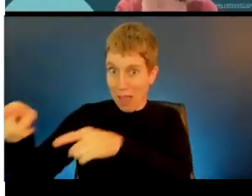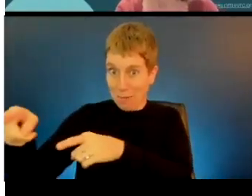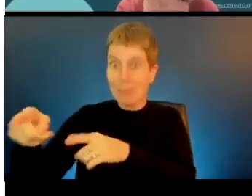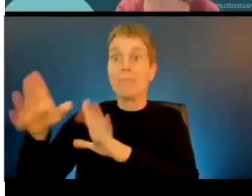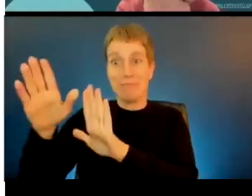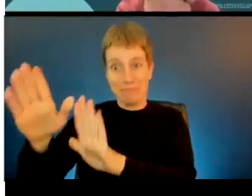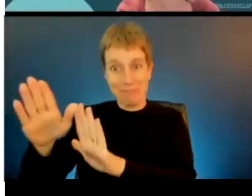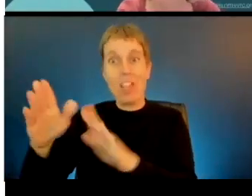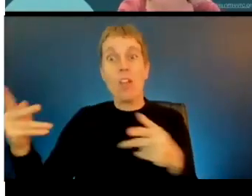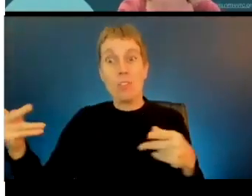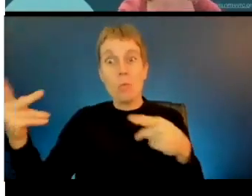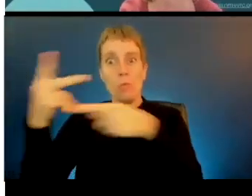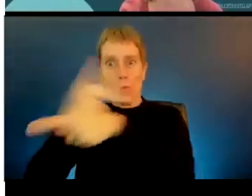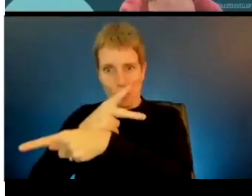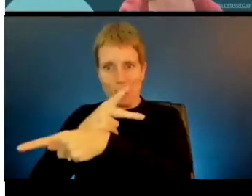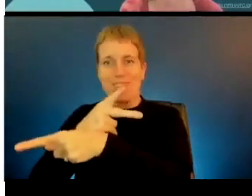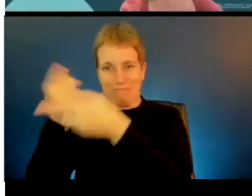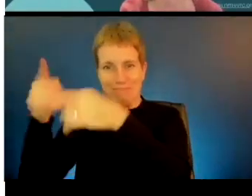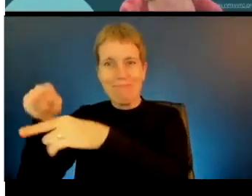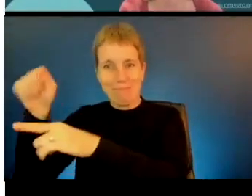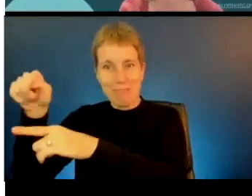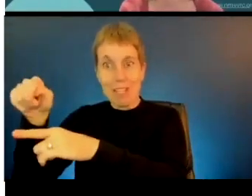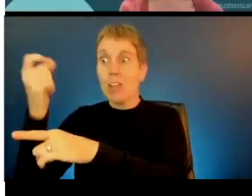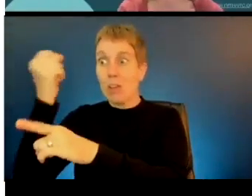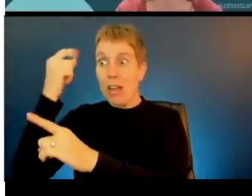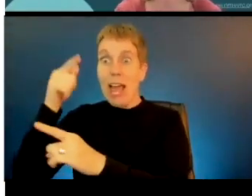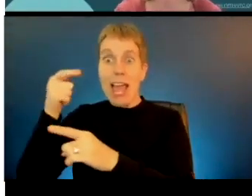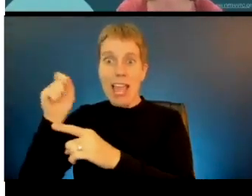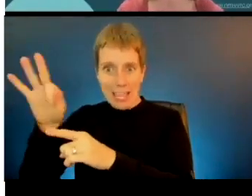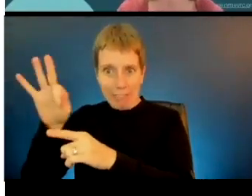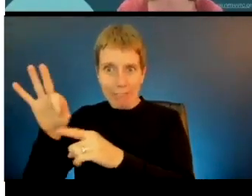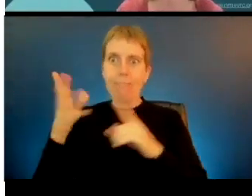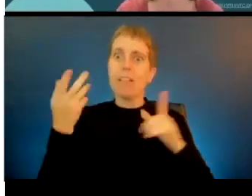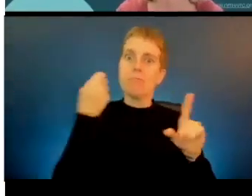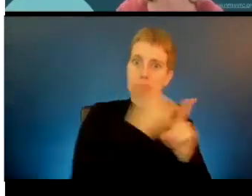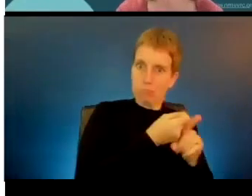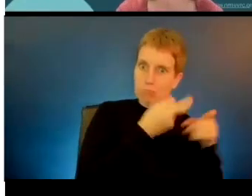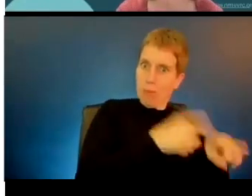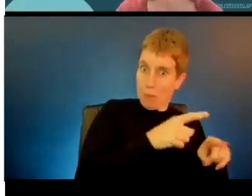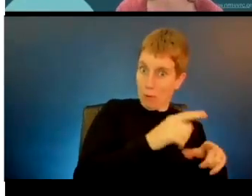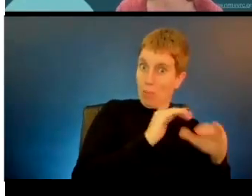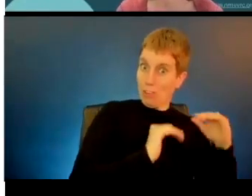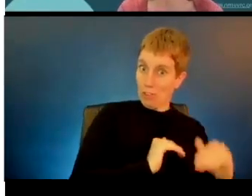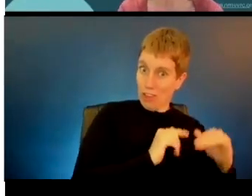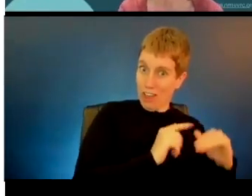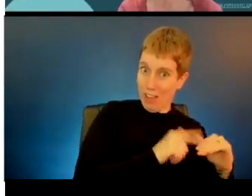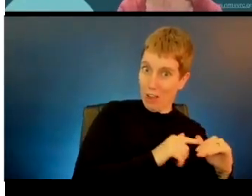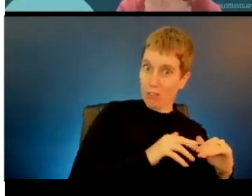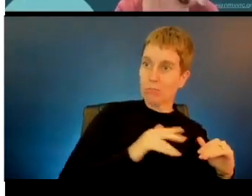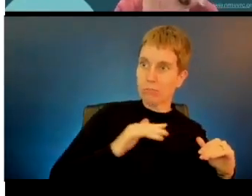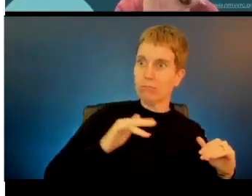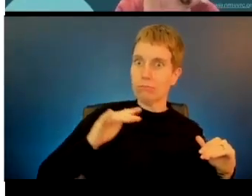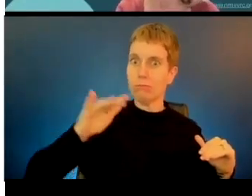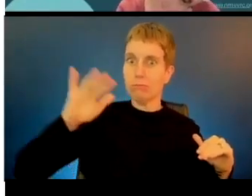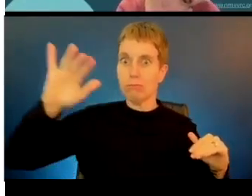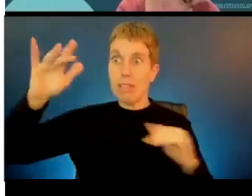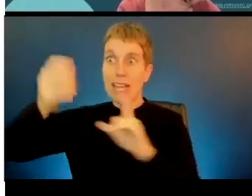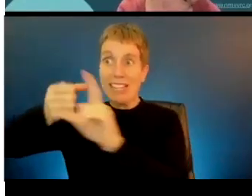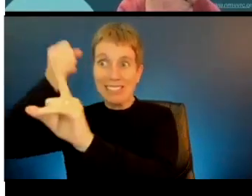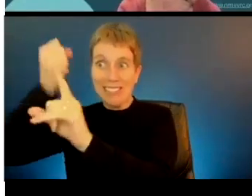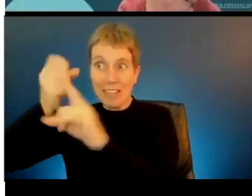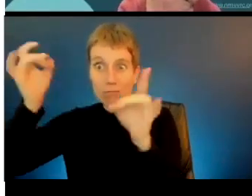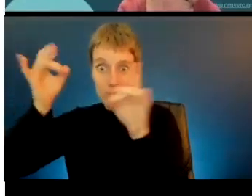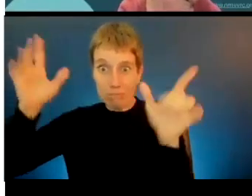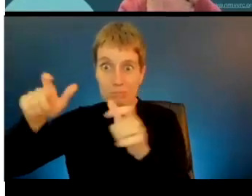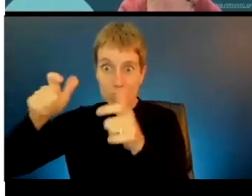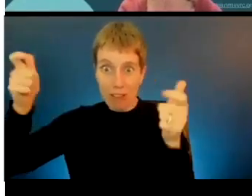the impact of that early traumatic event can persist across the lifespan, and that those early exposures